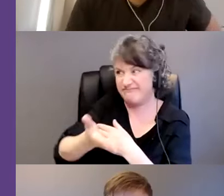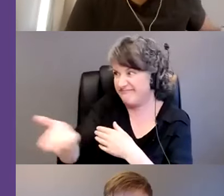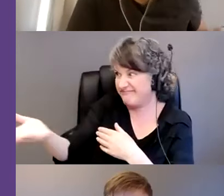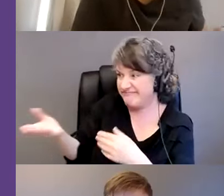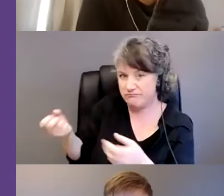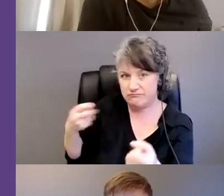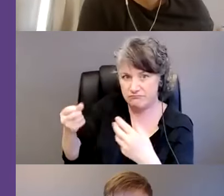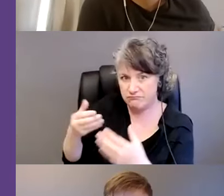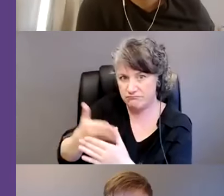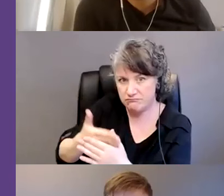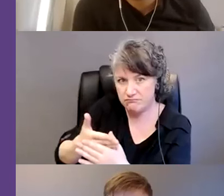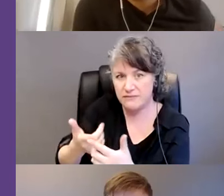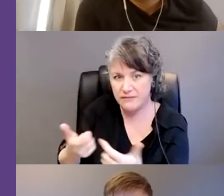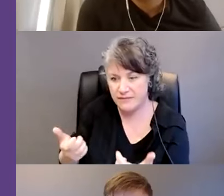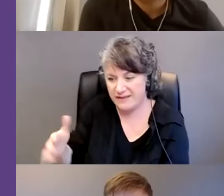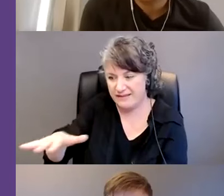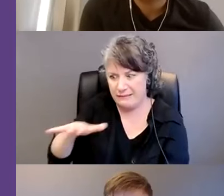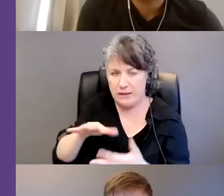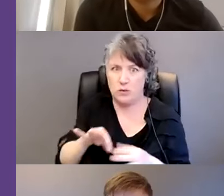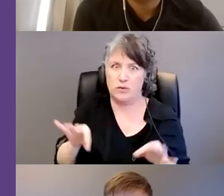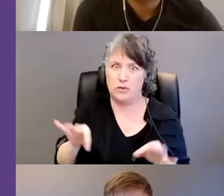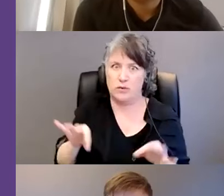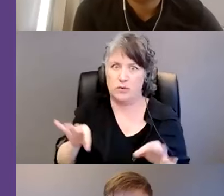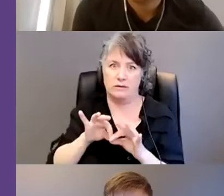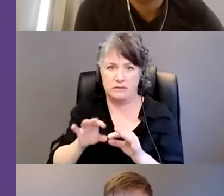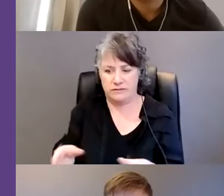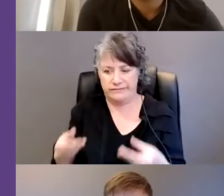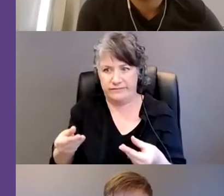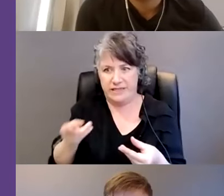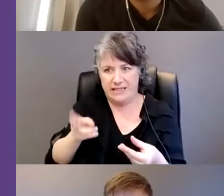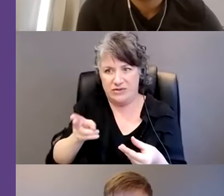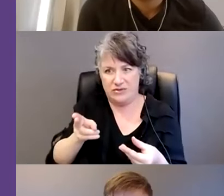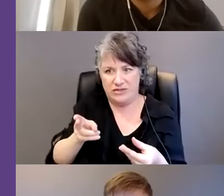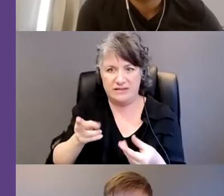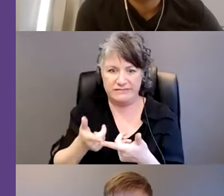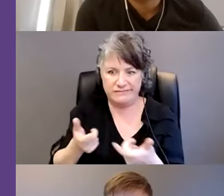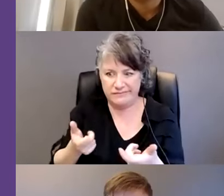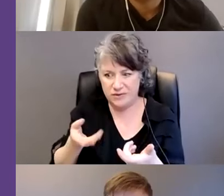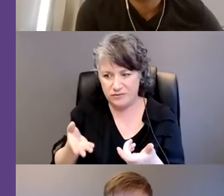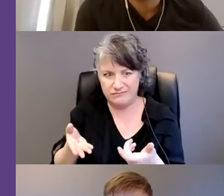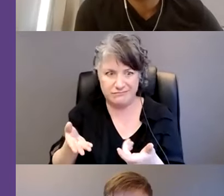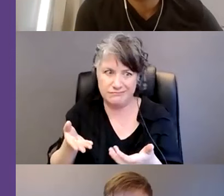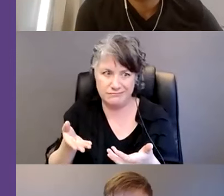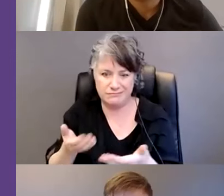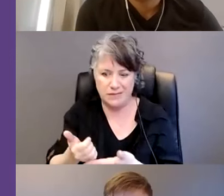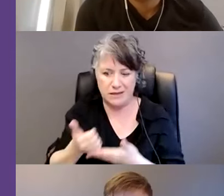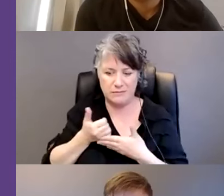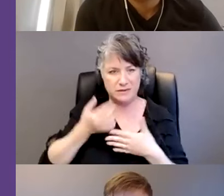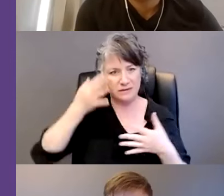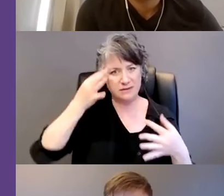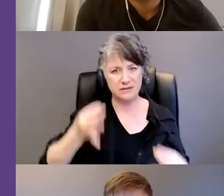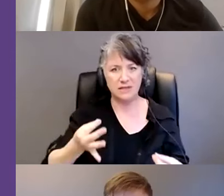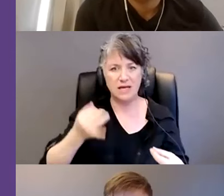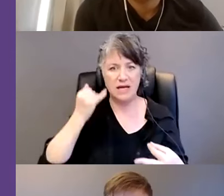that collateral that's really going to substantiate the findings, because, you know, if you look